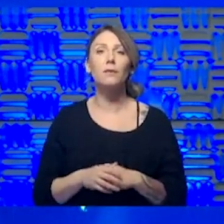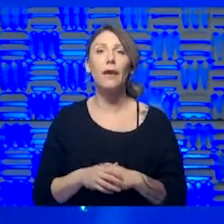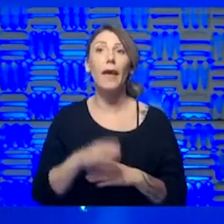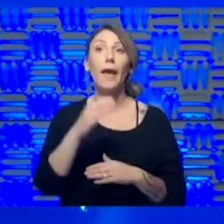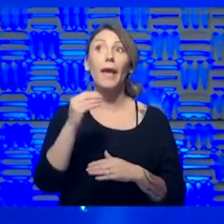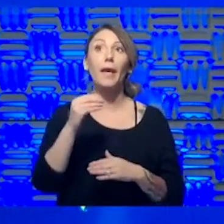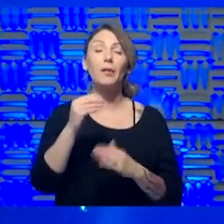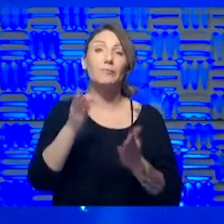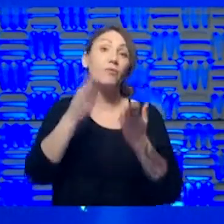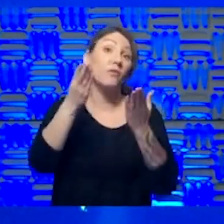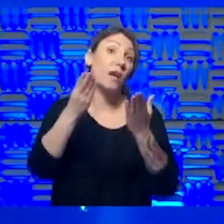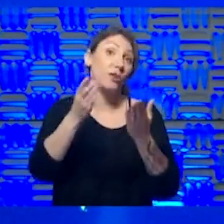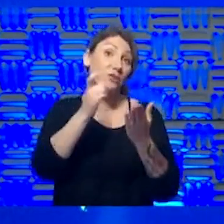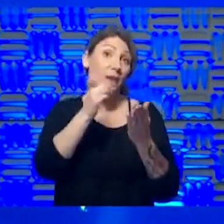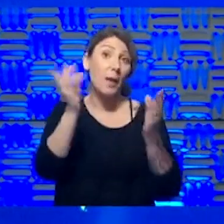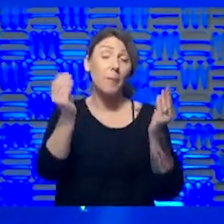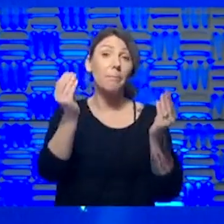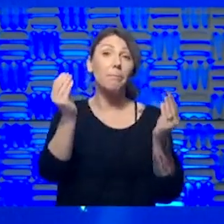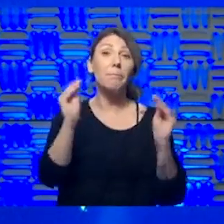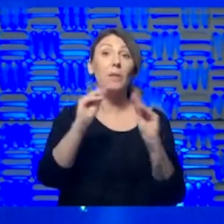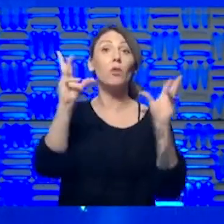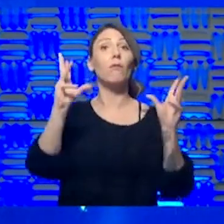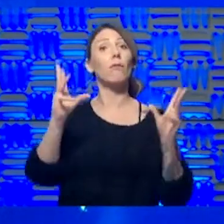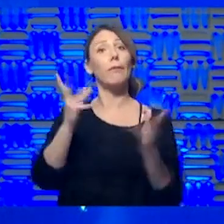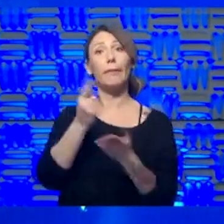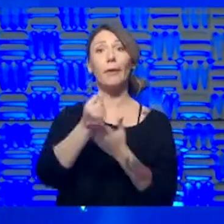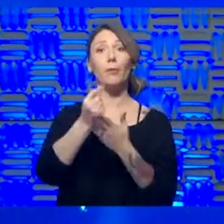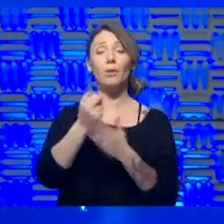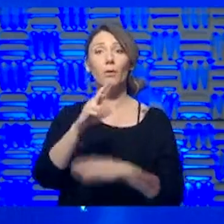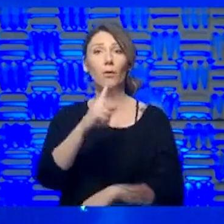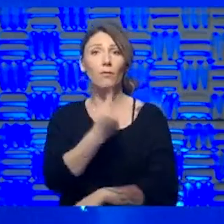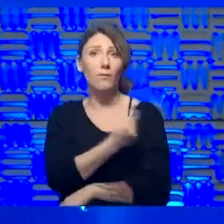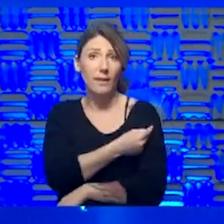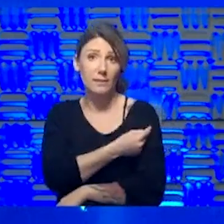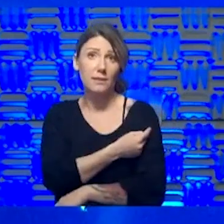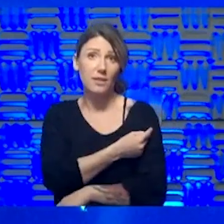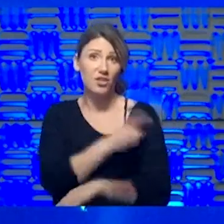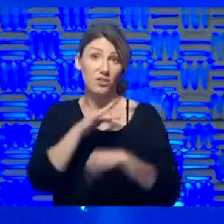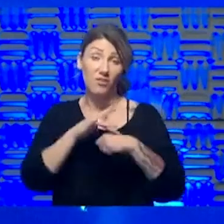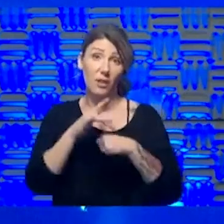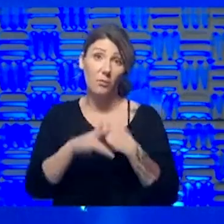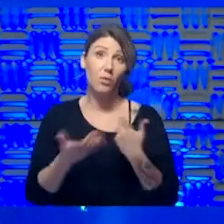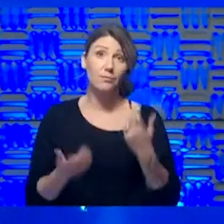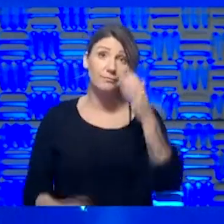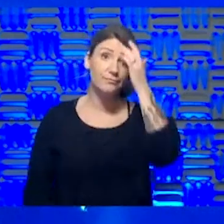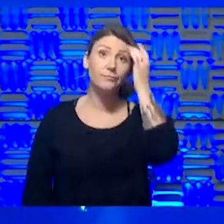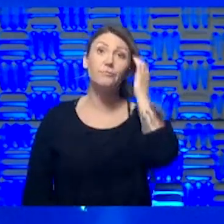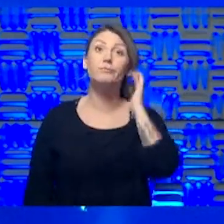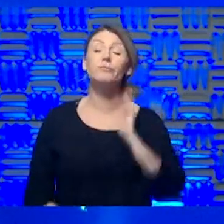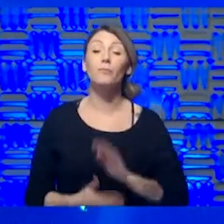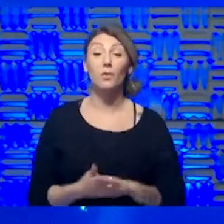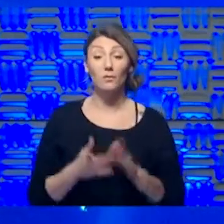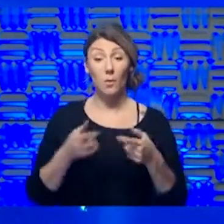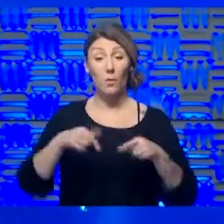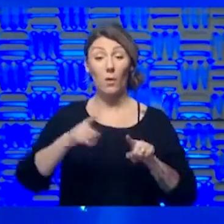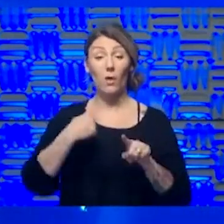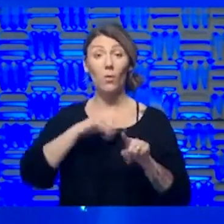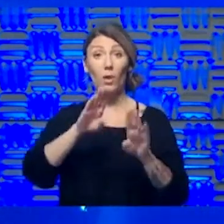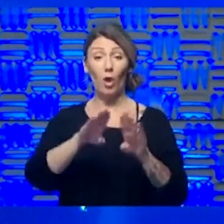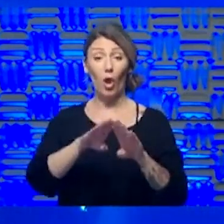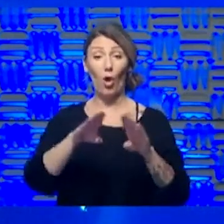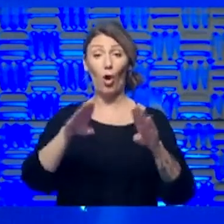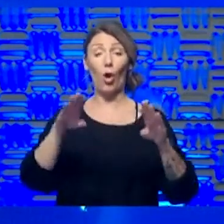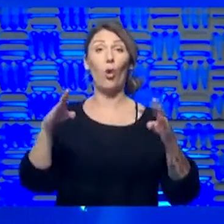and providing there's not a miracle therapy or cure or vaccination available, then as we reopen it, we still